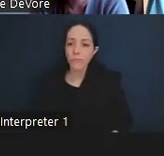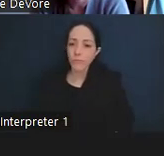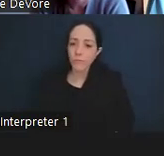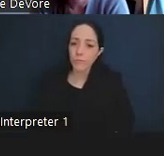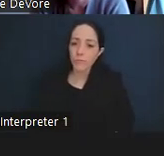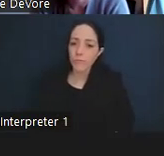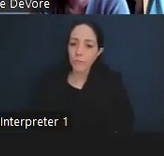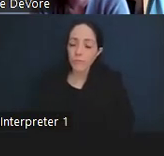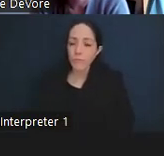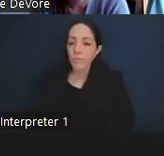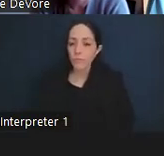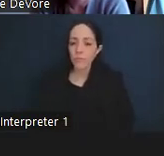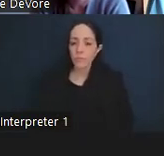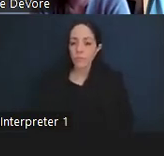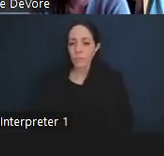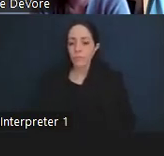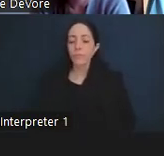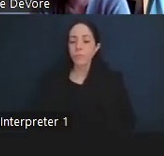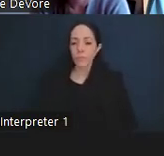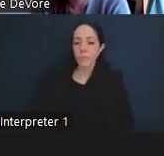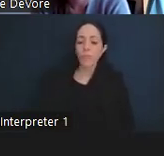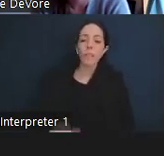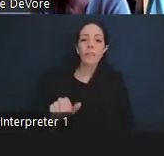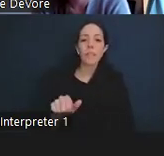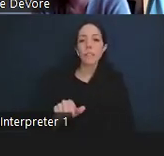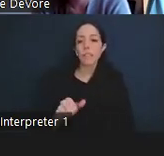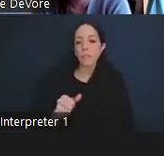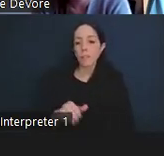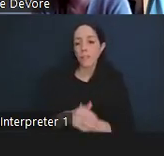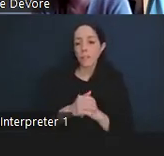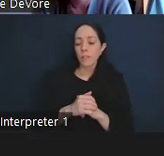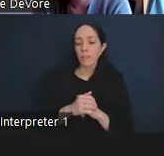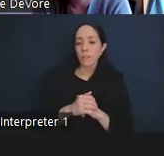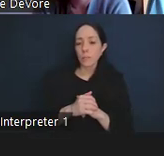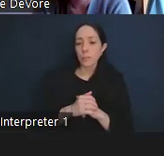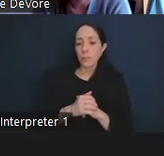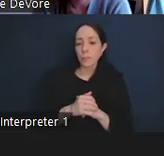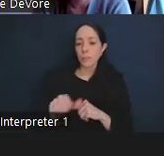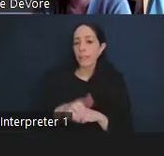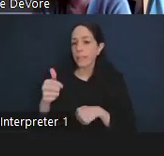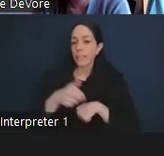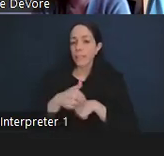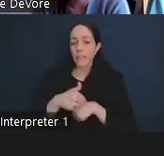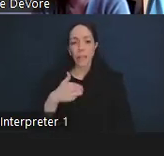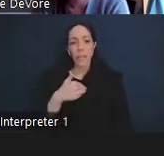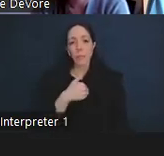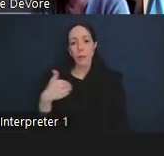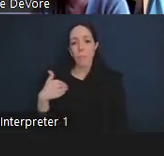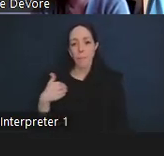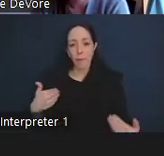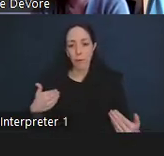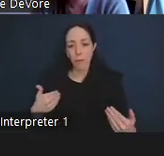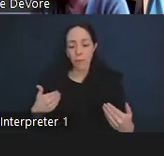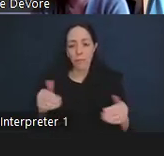Yeah, I think we also heard that any times that we spend, that a member spends doing